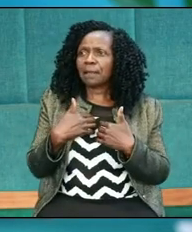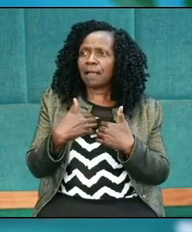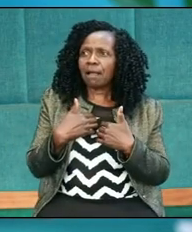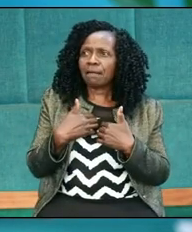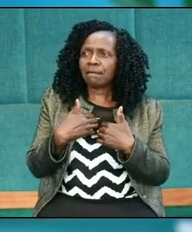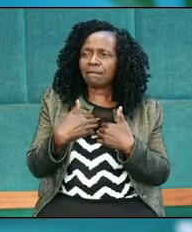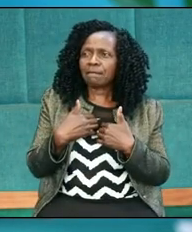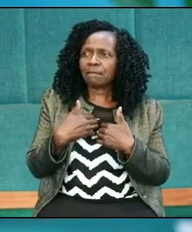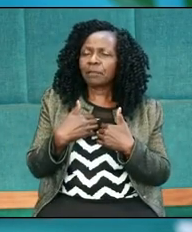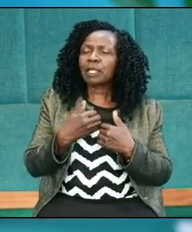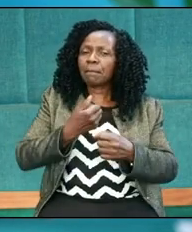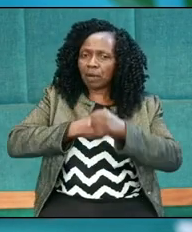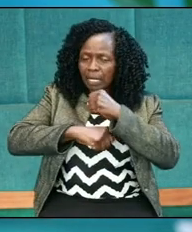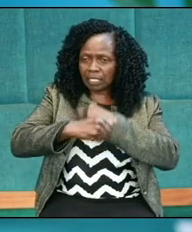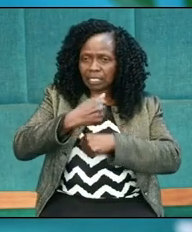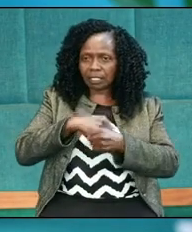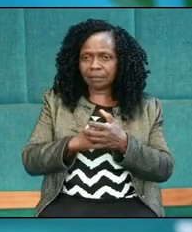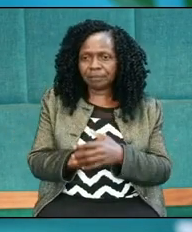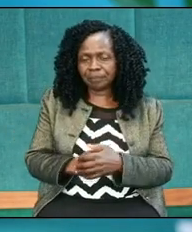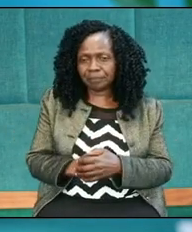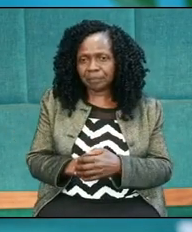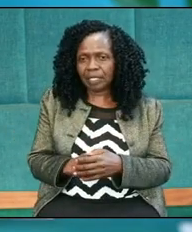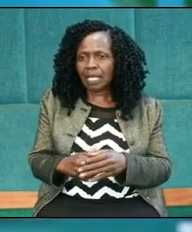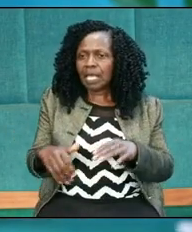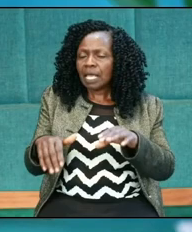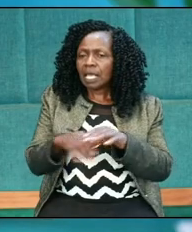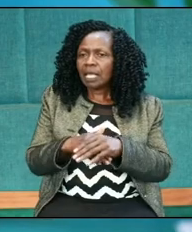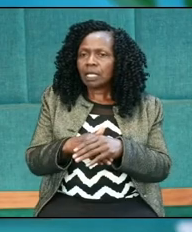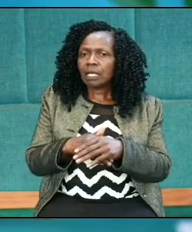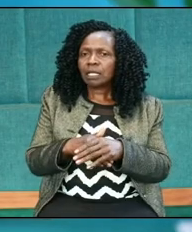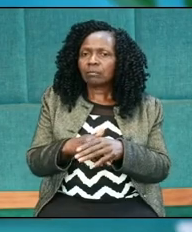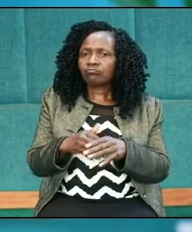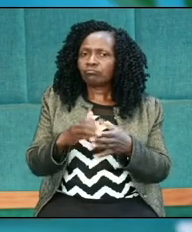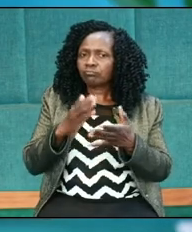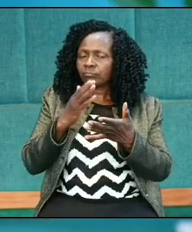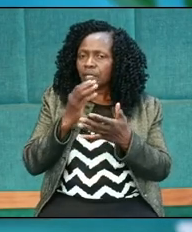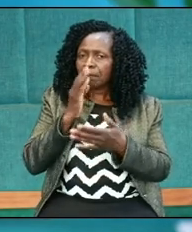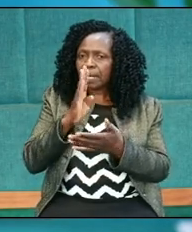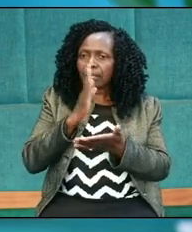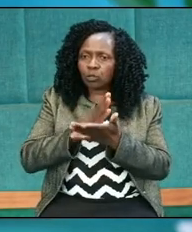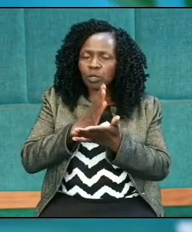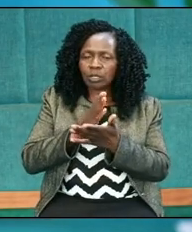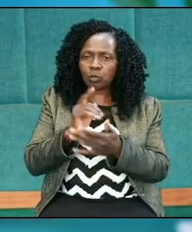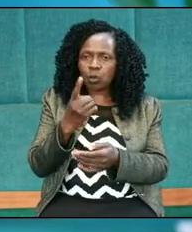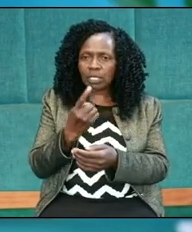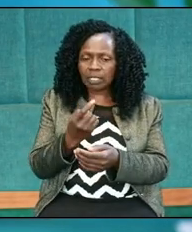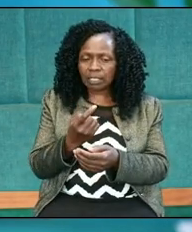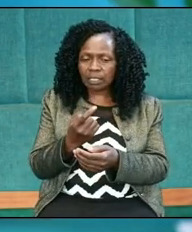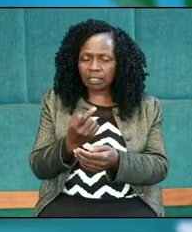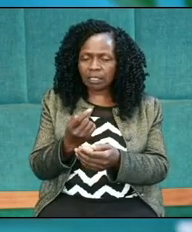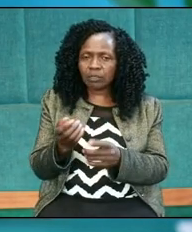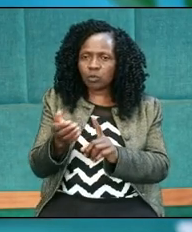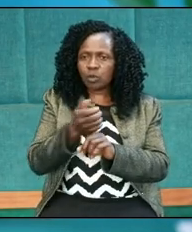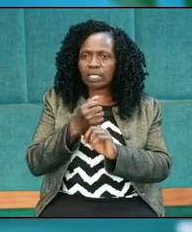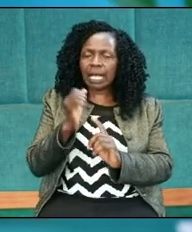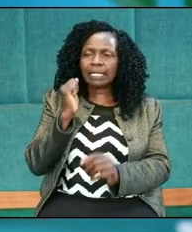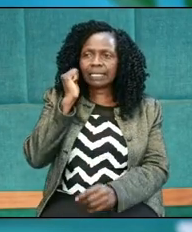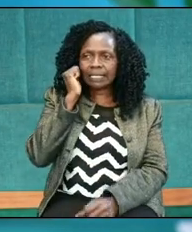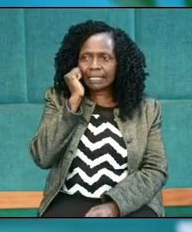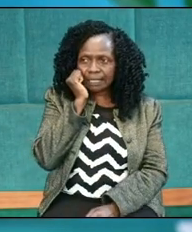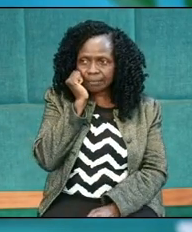The good practices. In optimism is like once you've contracted, for example, a disease,